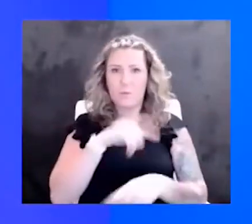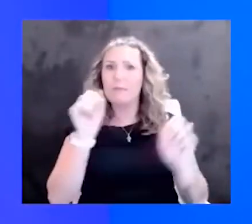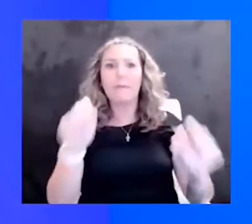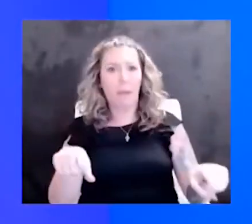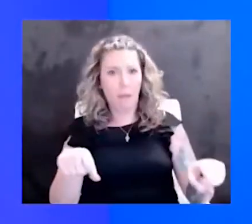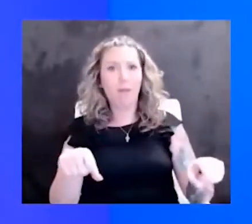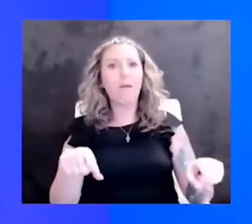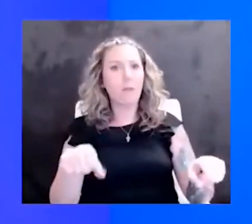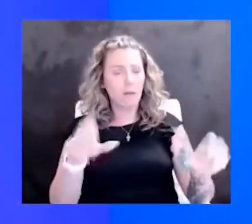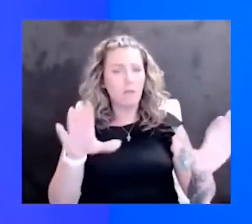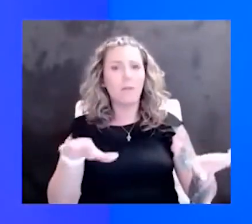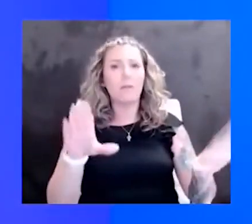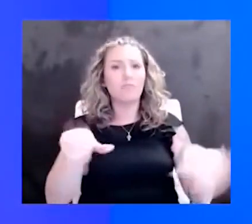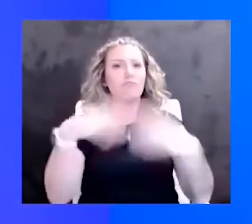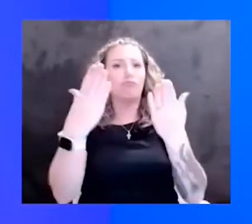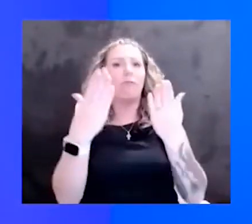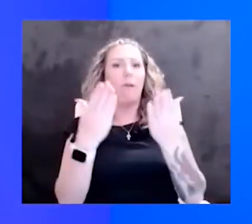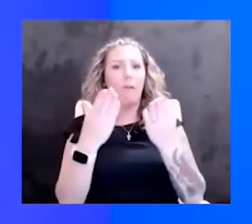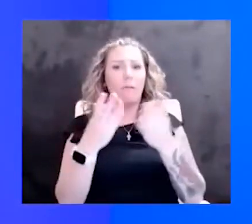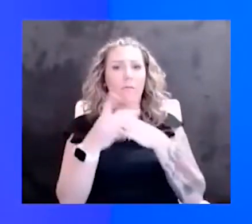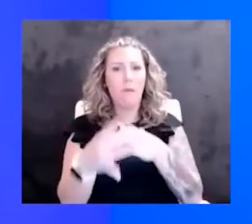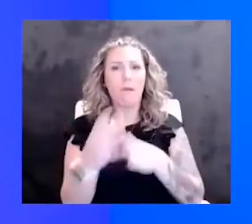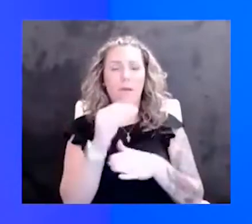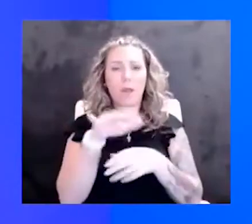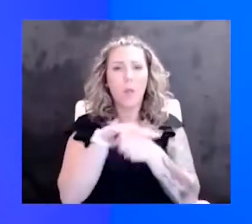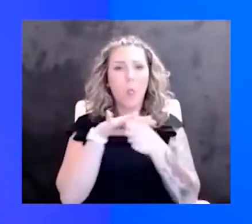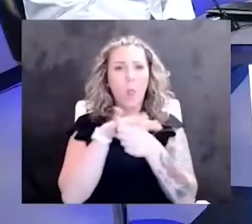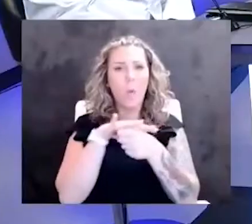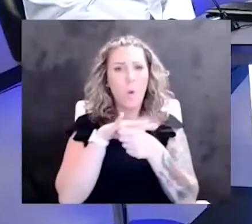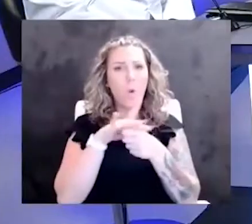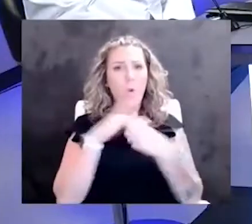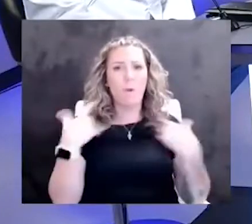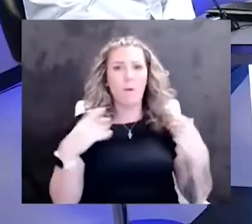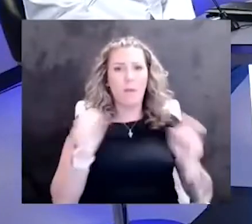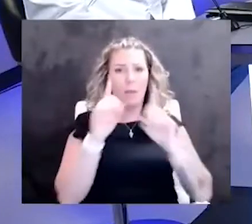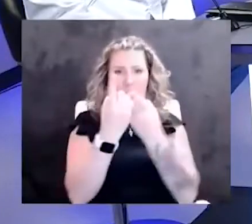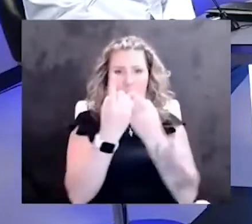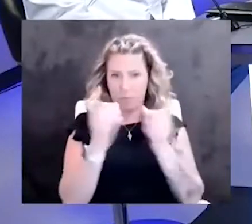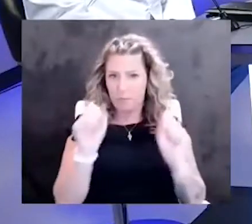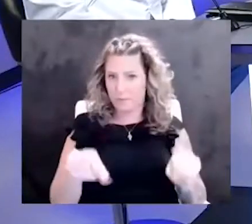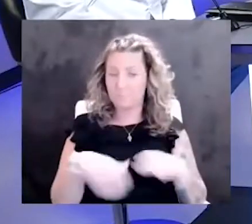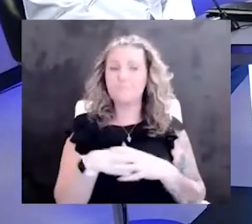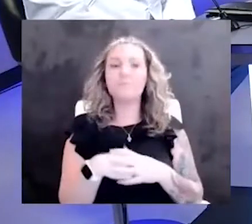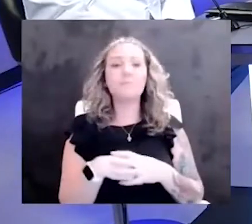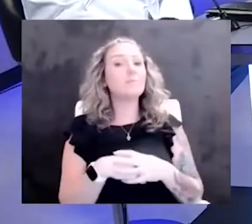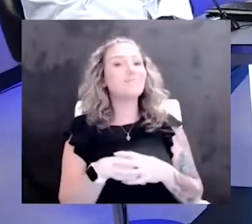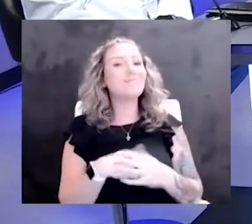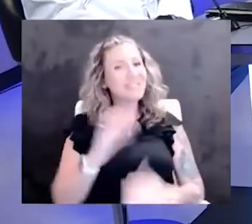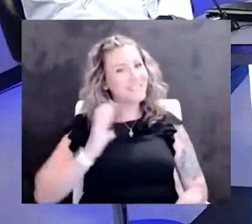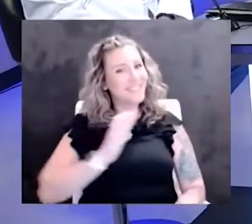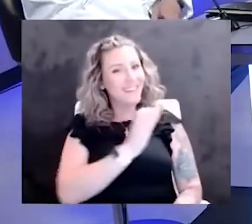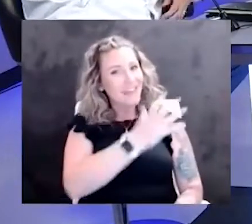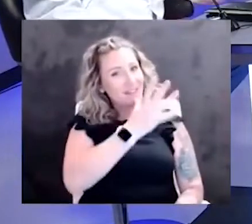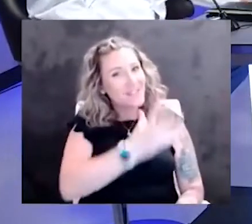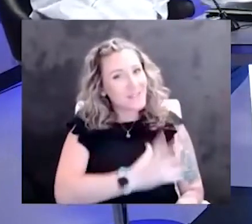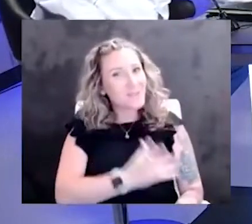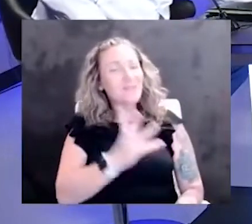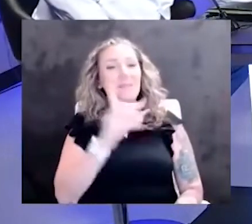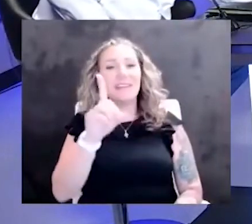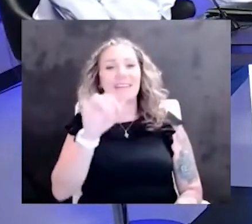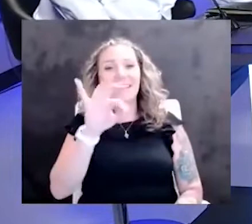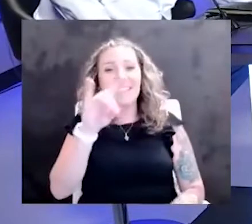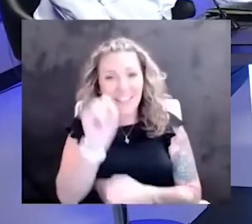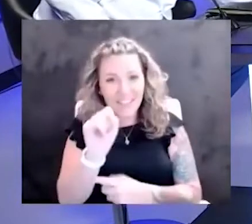propagate guidance, as do the local health departments. Okay. Congresswoman Davids. So here we go.